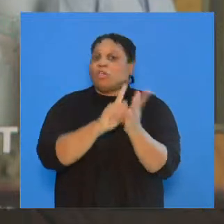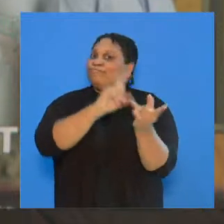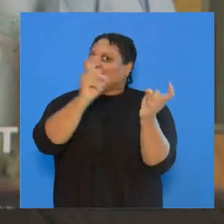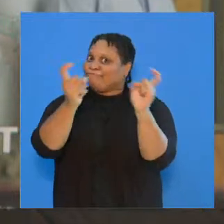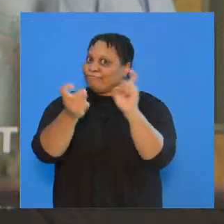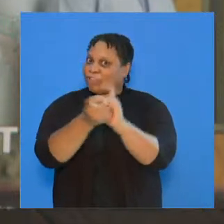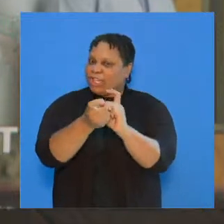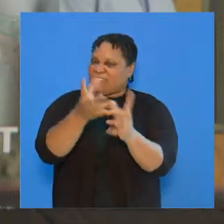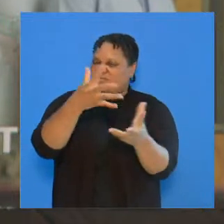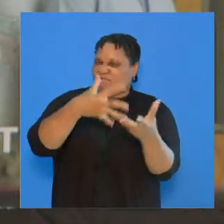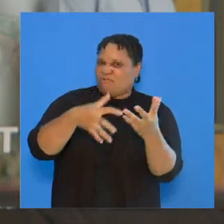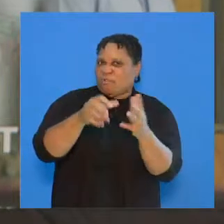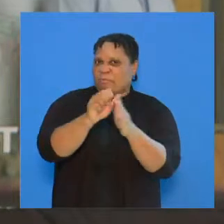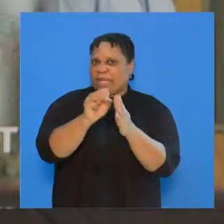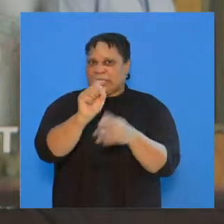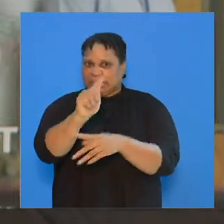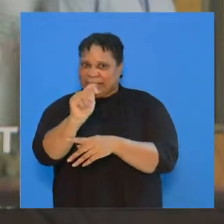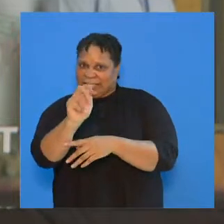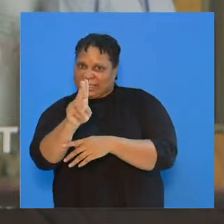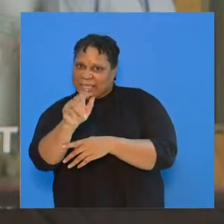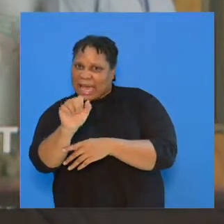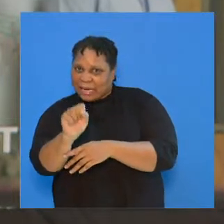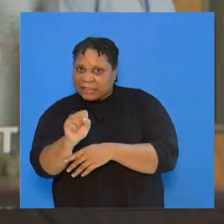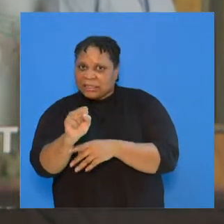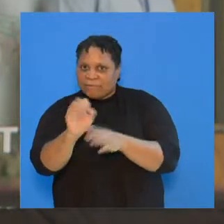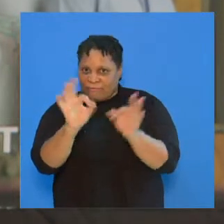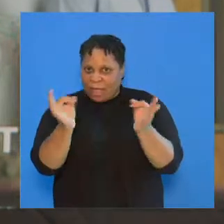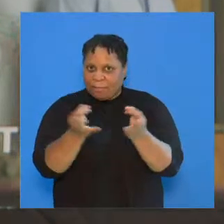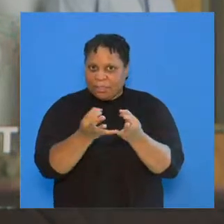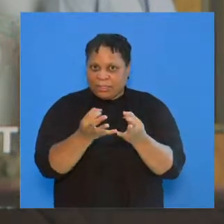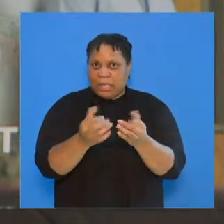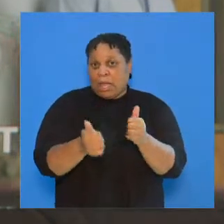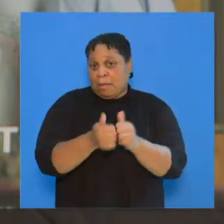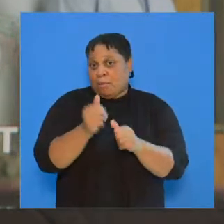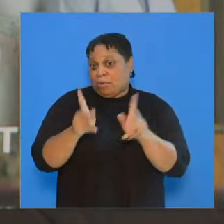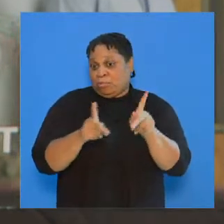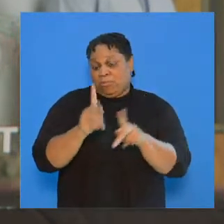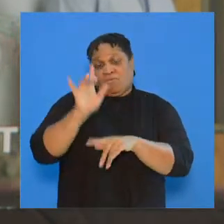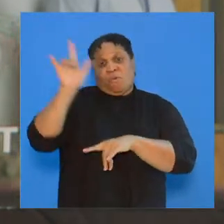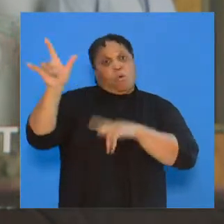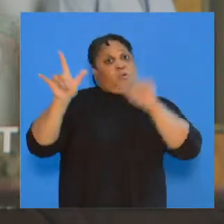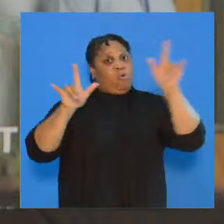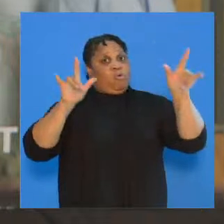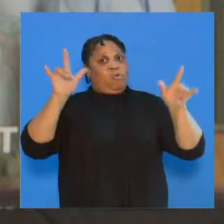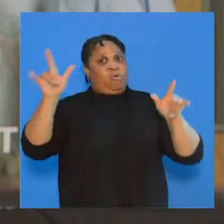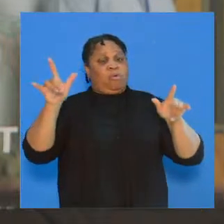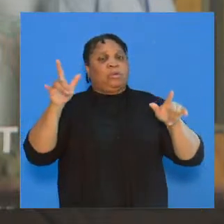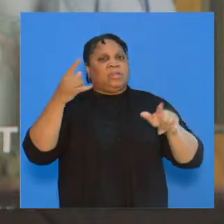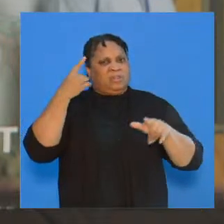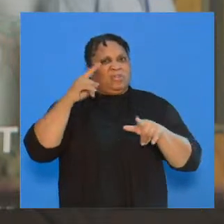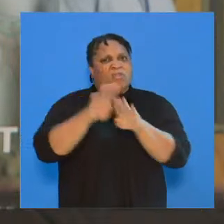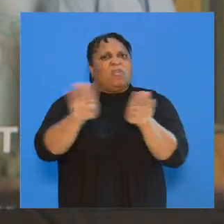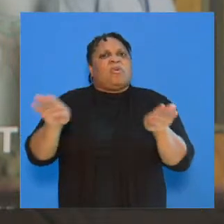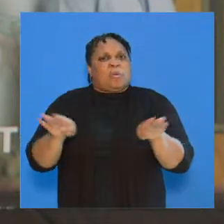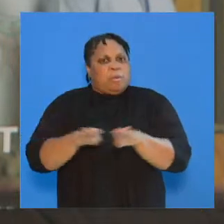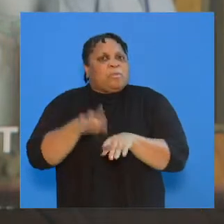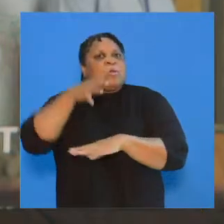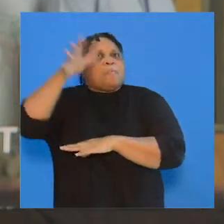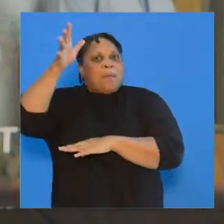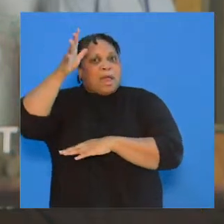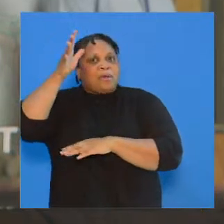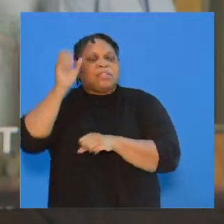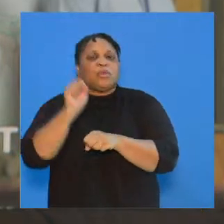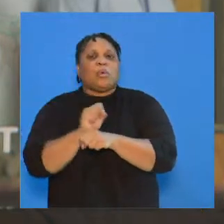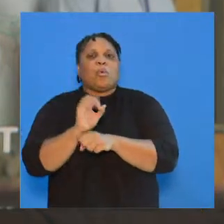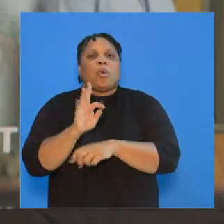mixed-status families and, most significantly, for Bermudians born overseas to Bermudian parents.